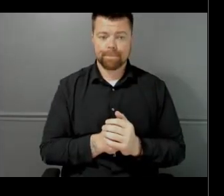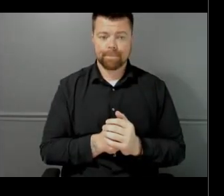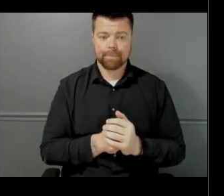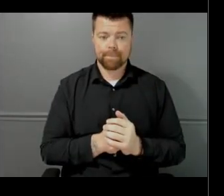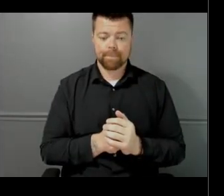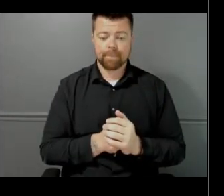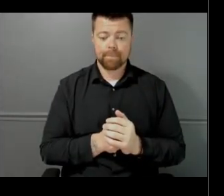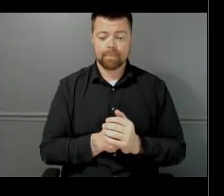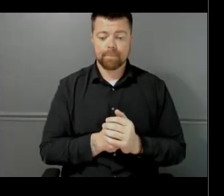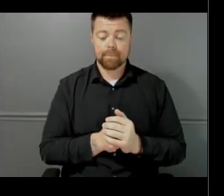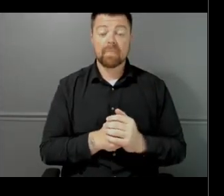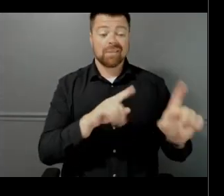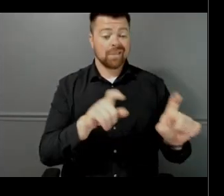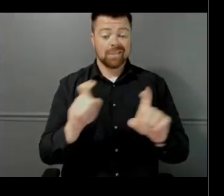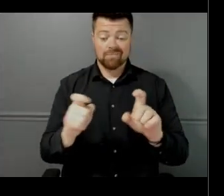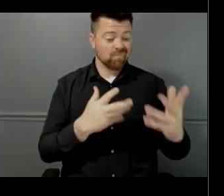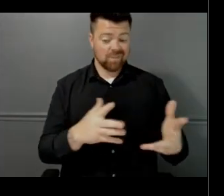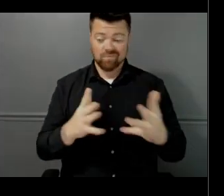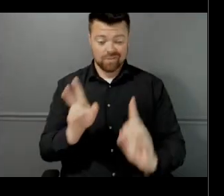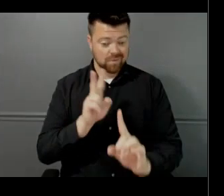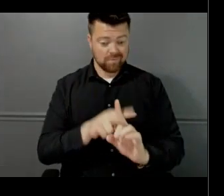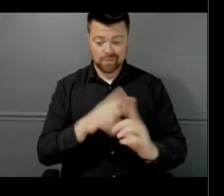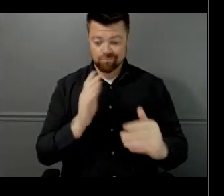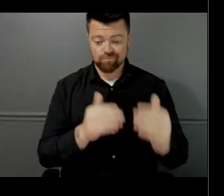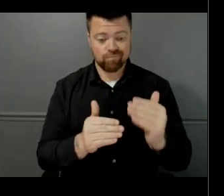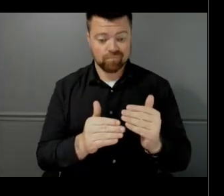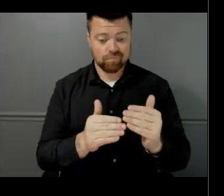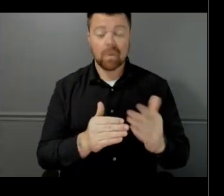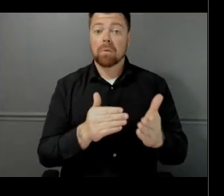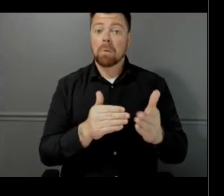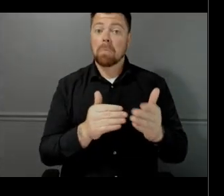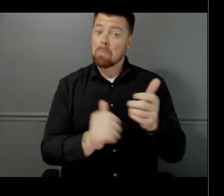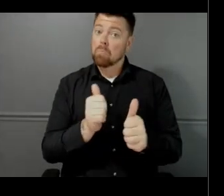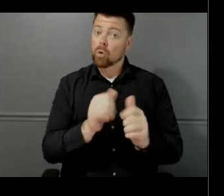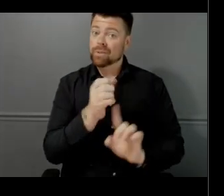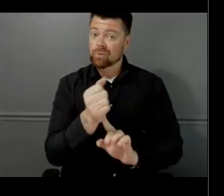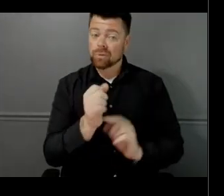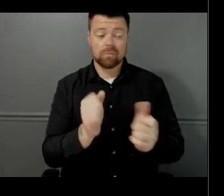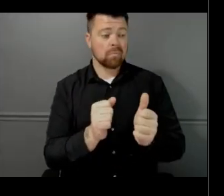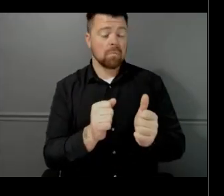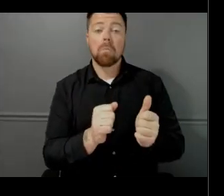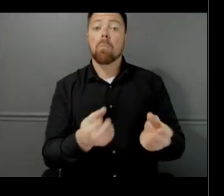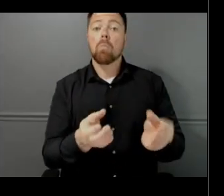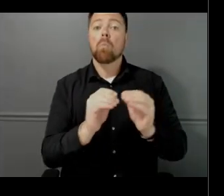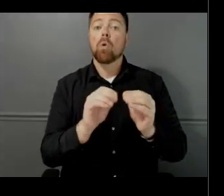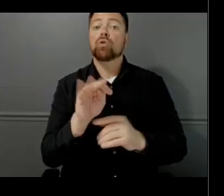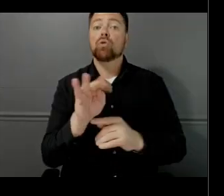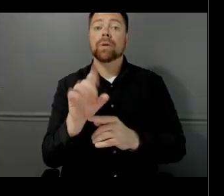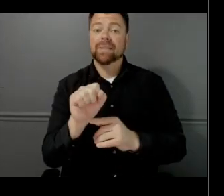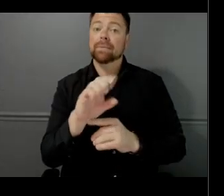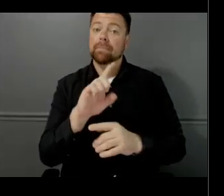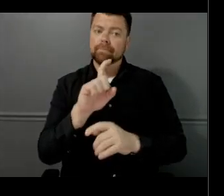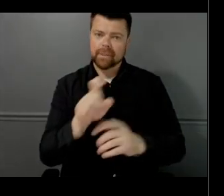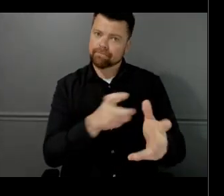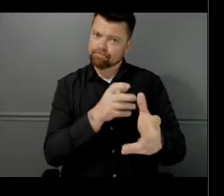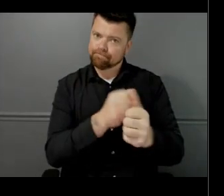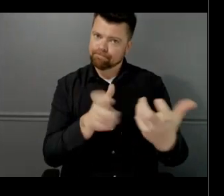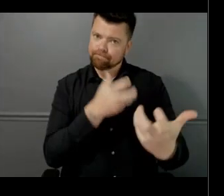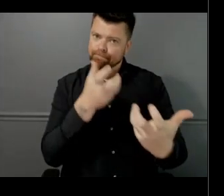After the tests are applied, in most cases, more units must comply.